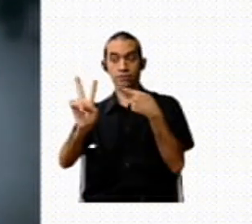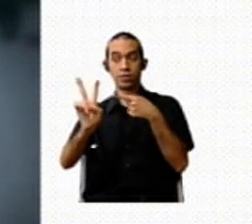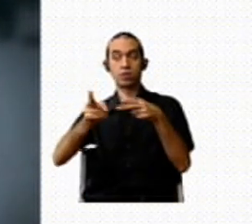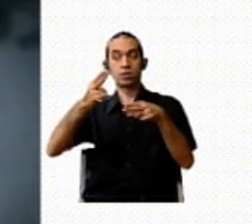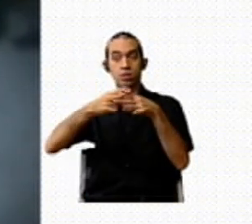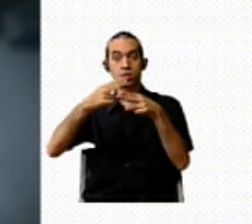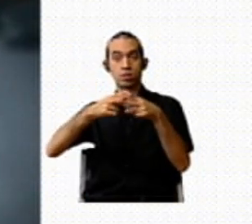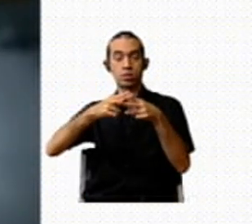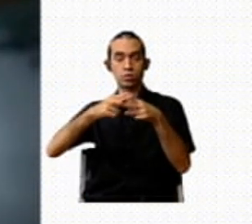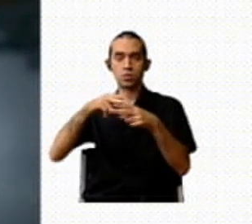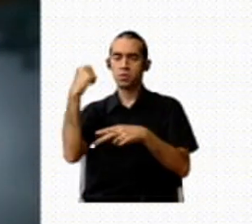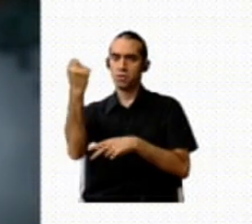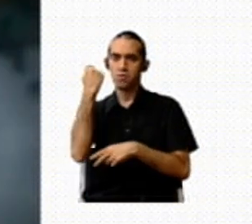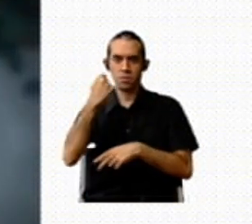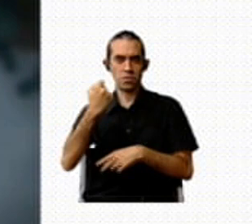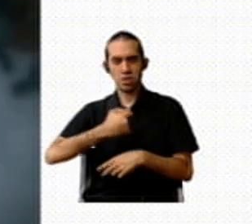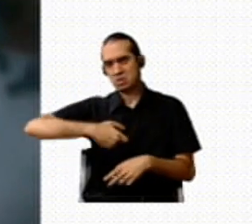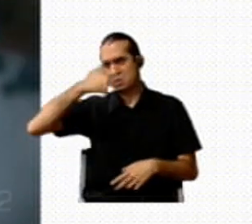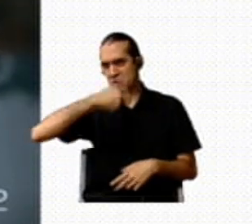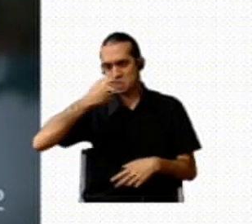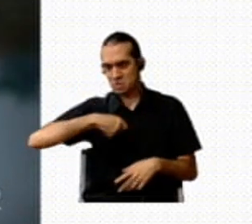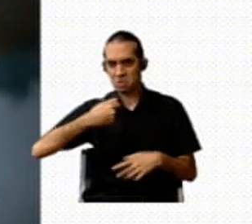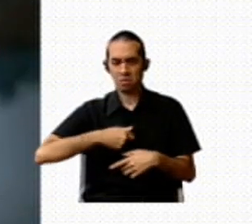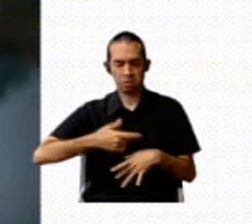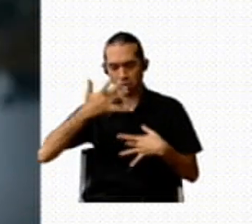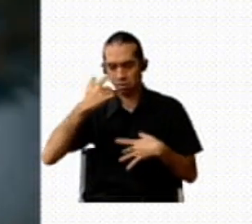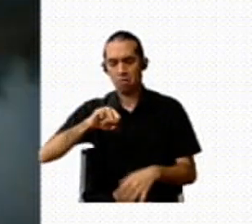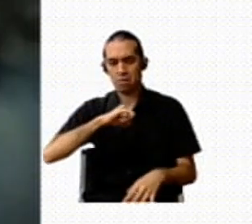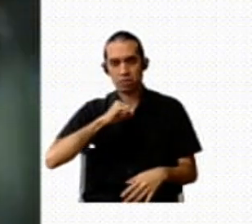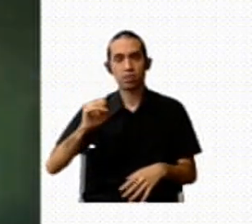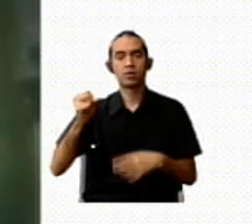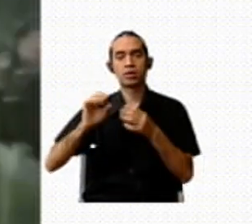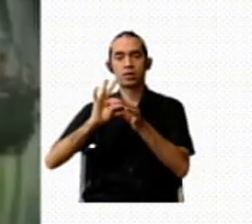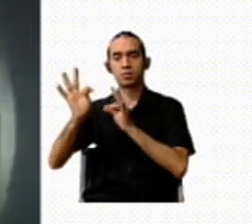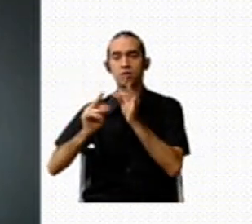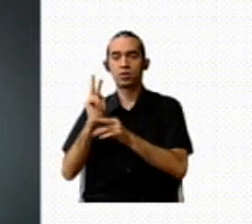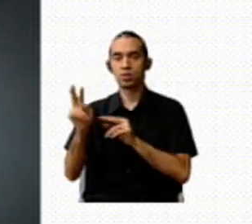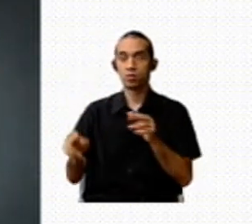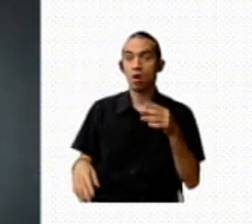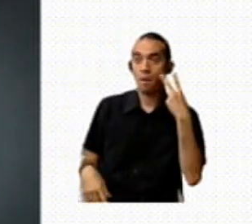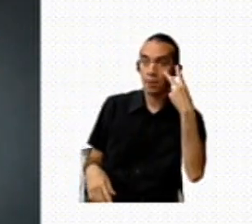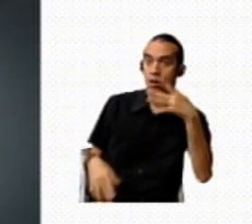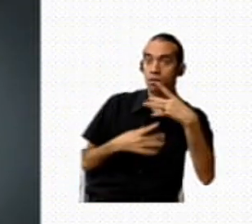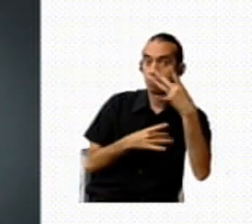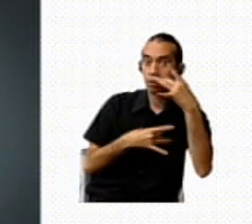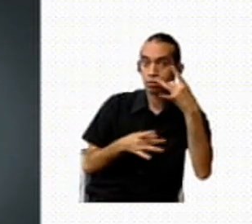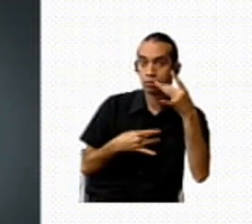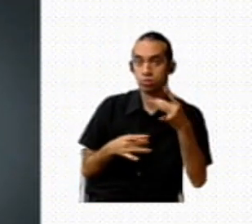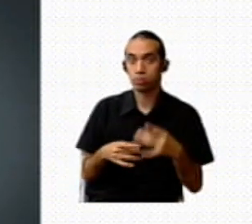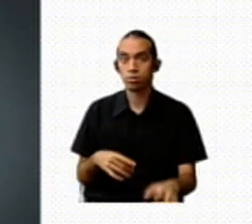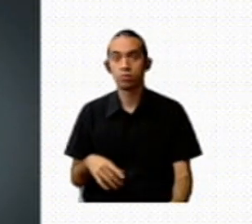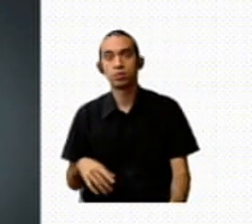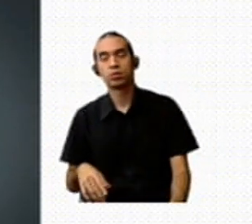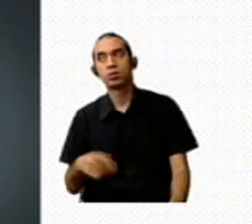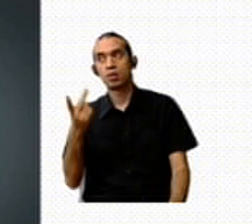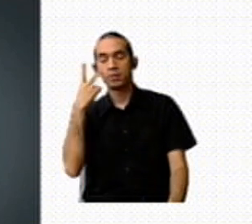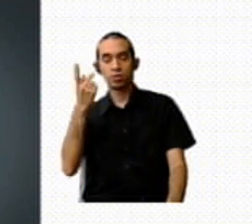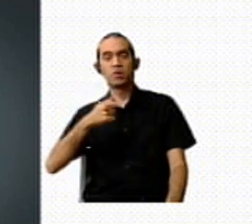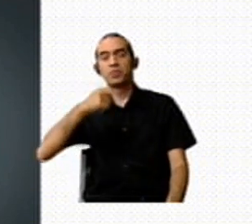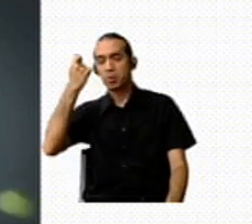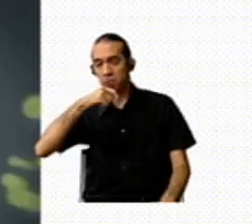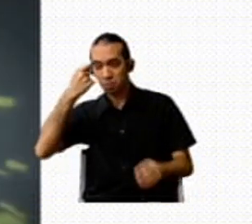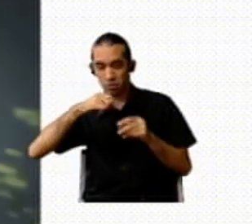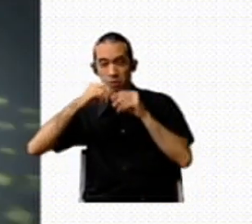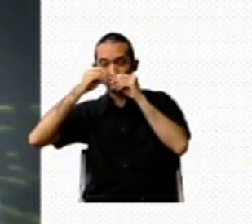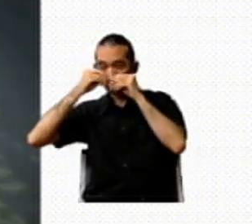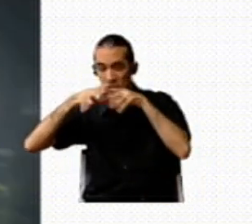severe Very acute tiny. respiratory syndrome coronavirus 2. Oh, it's very little, The disease little. spreads Very through small dangerous, droplets Charlie. that are expelled from